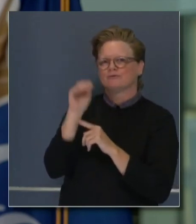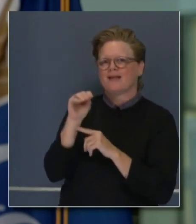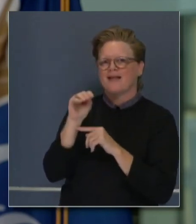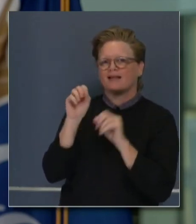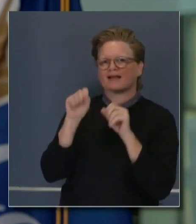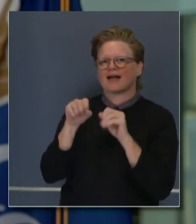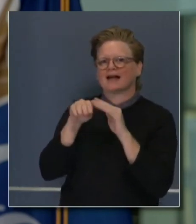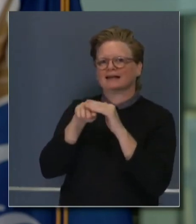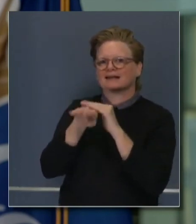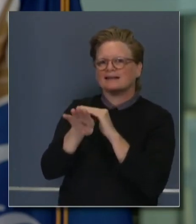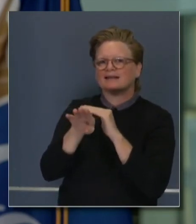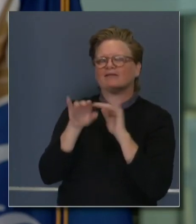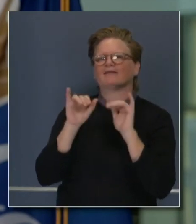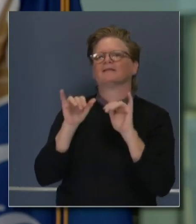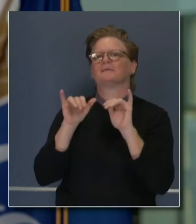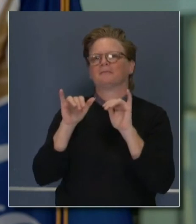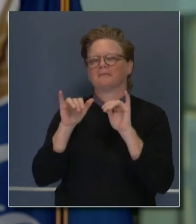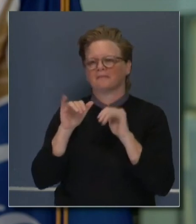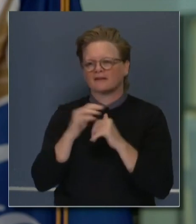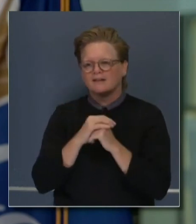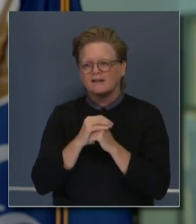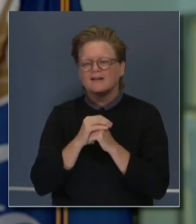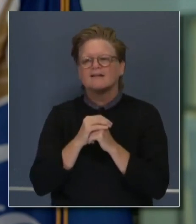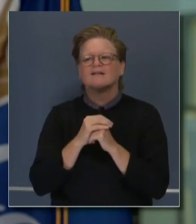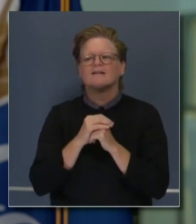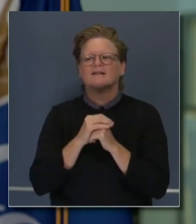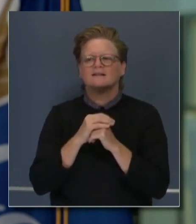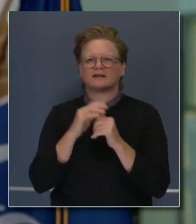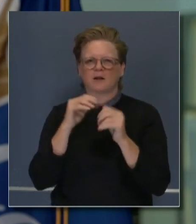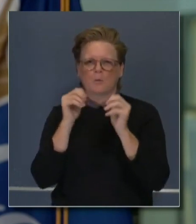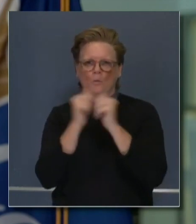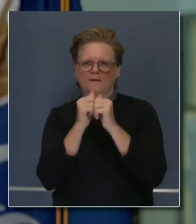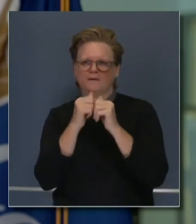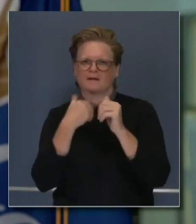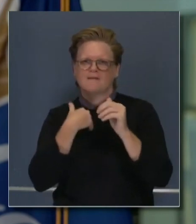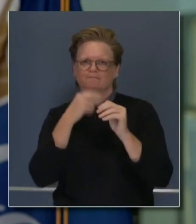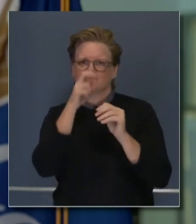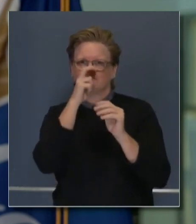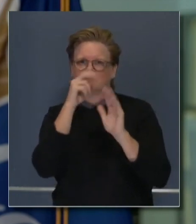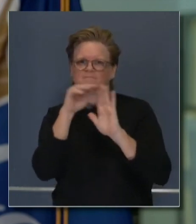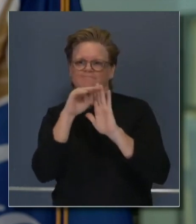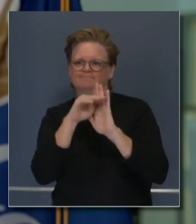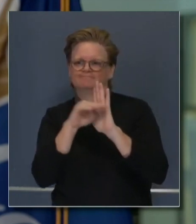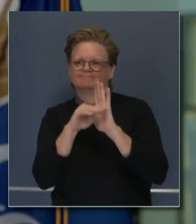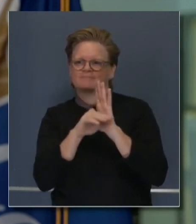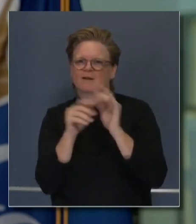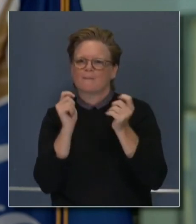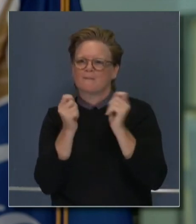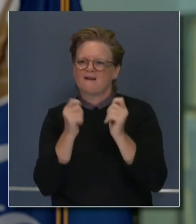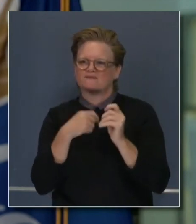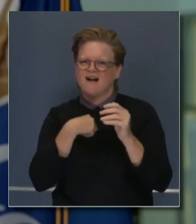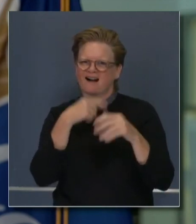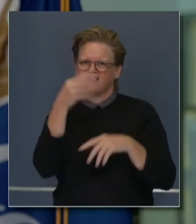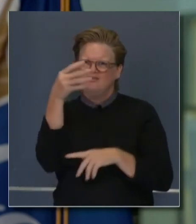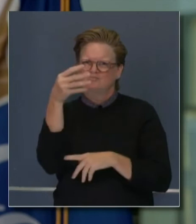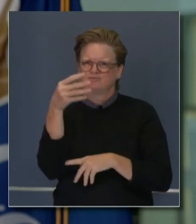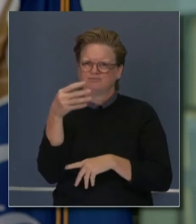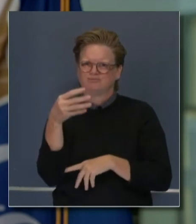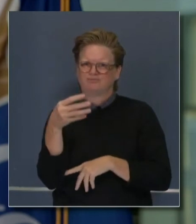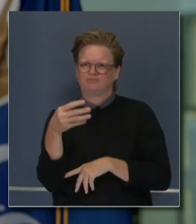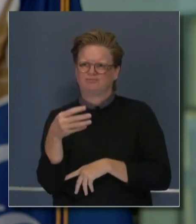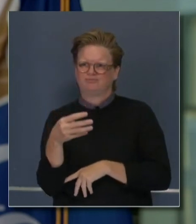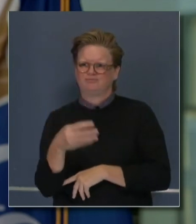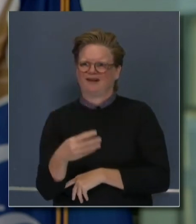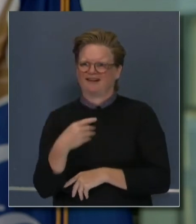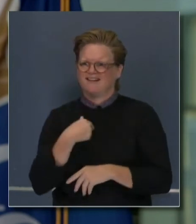included you in the press conference. Open with modifications, max 25% capacity, so on and so forth. It's a long list. Am I reading this right? Are